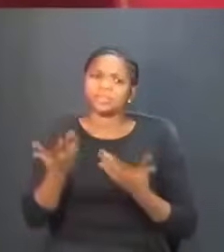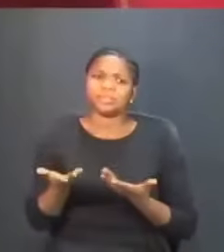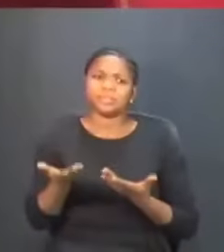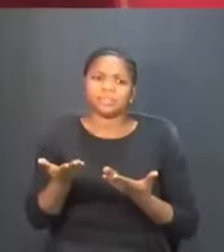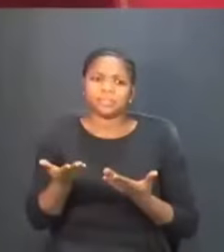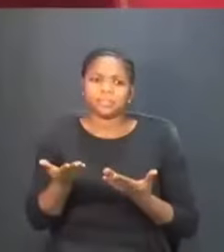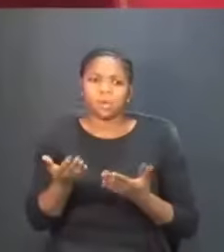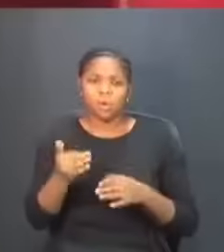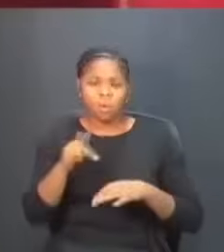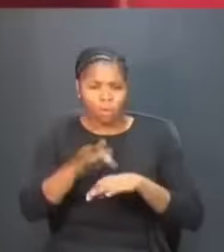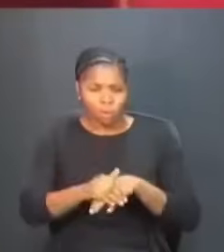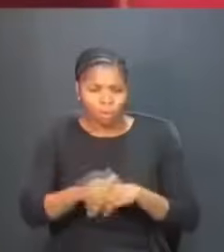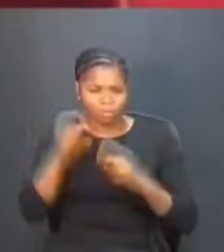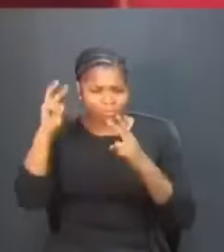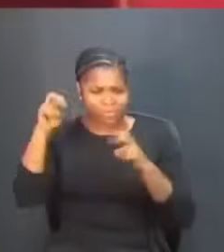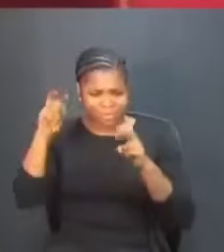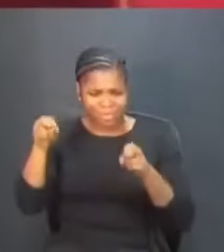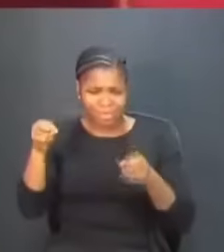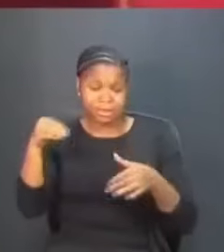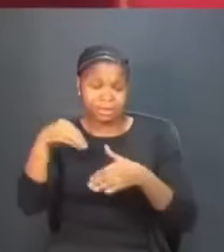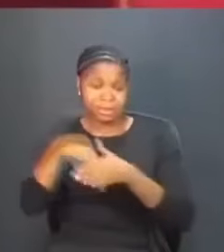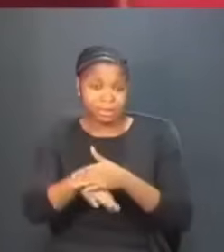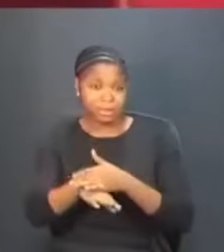country. But in any case,